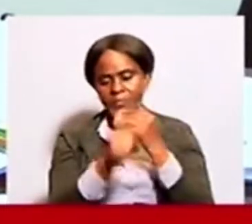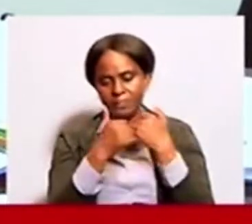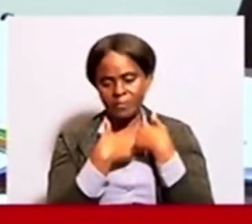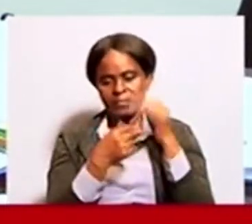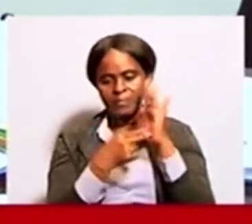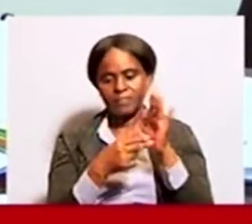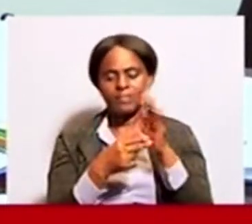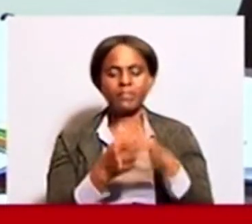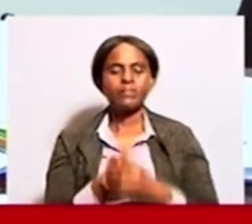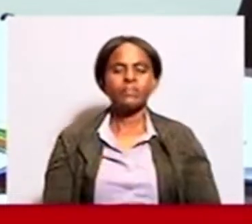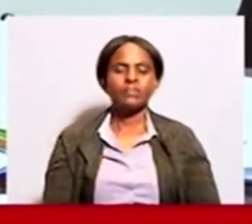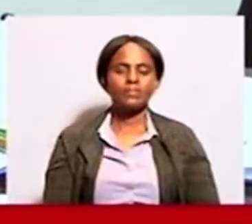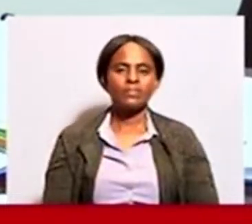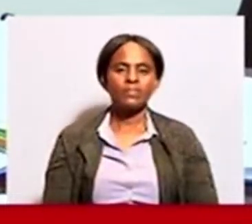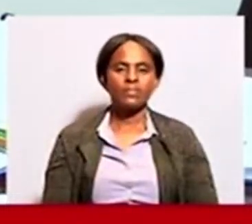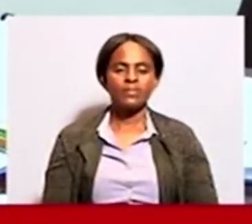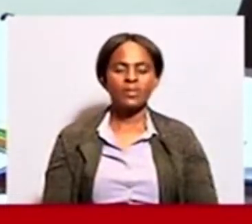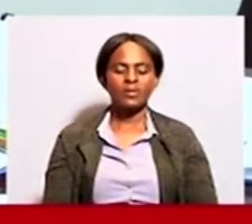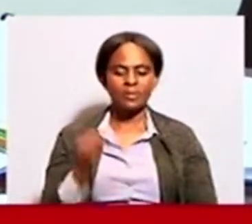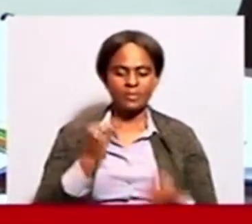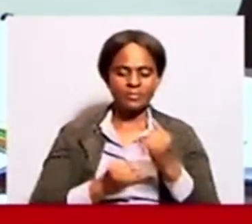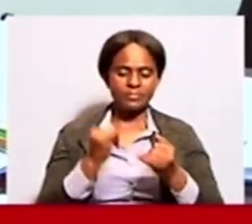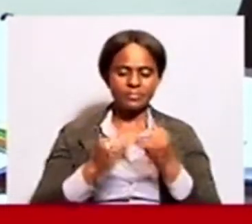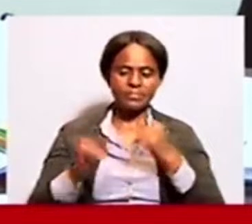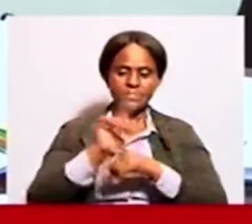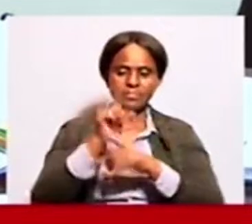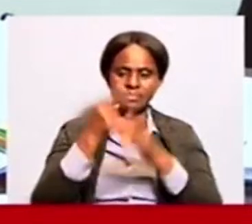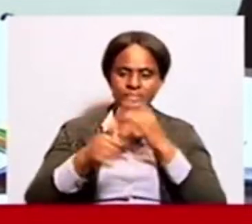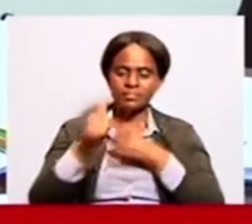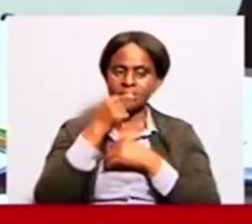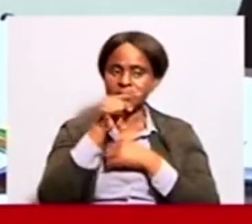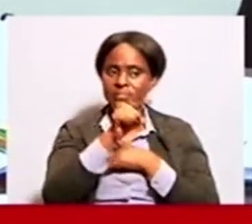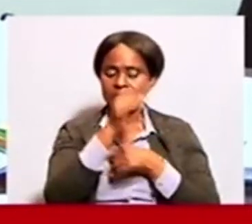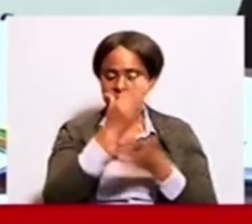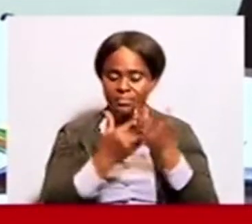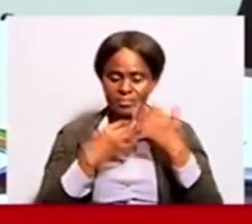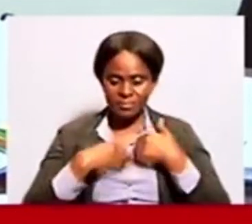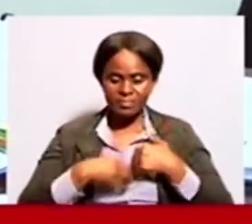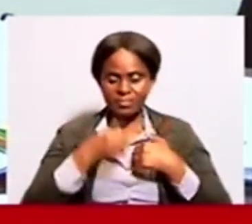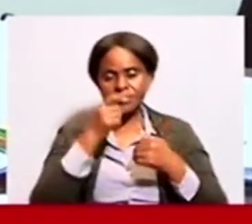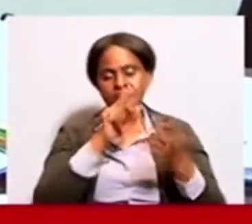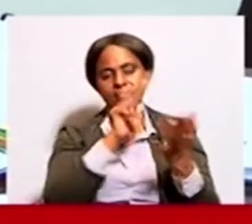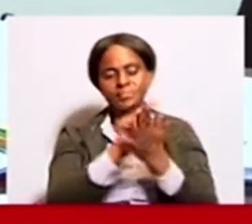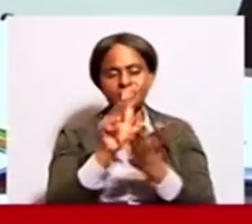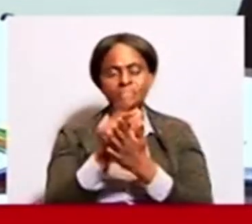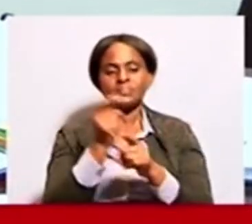that's where he comes from, so that at the end of the day, whatever you are saving to him, somebody should sign from that end.